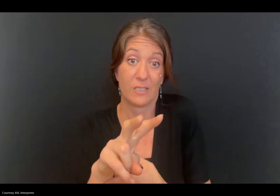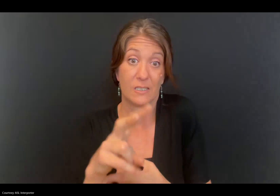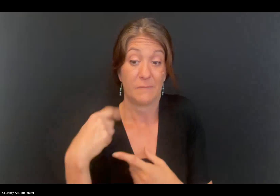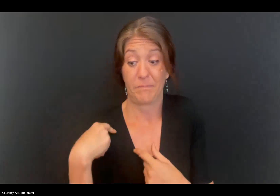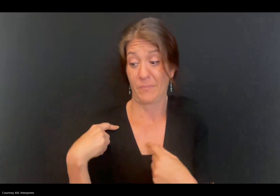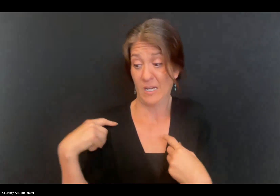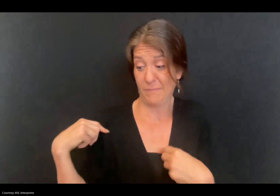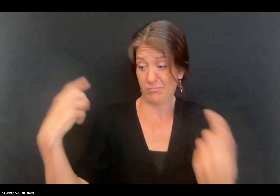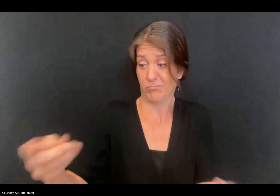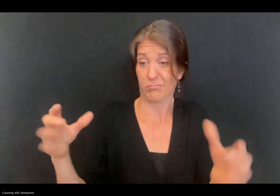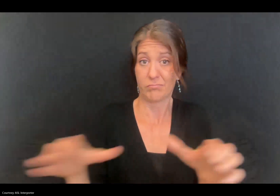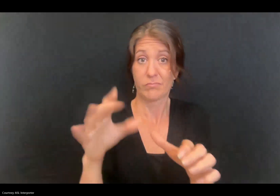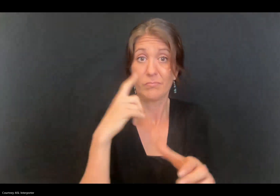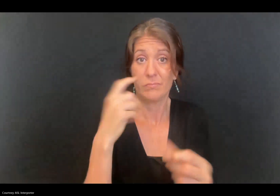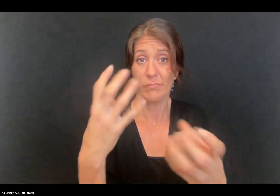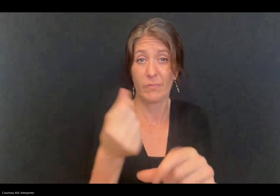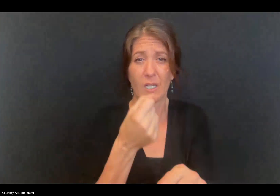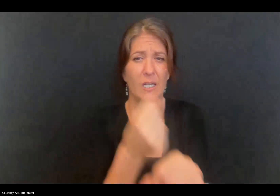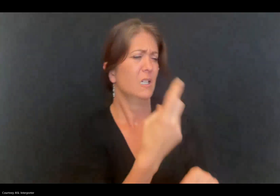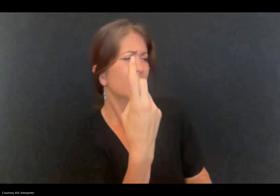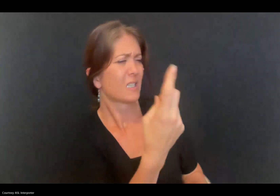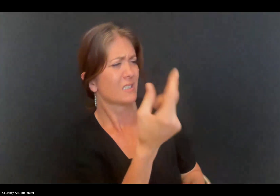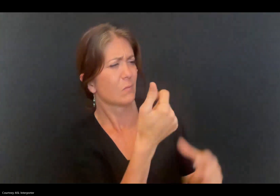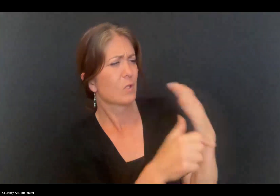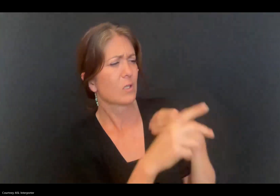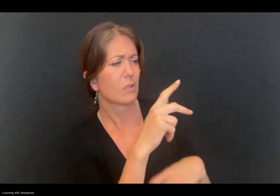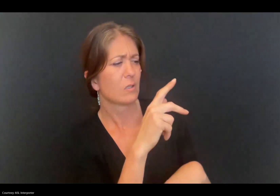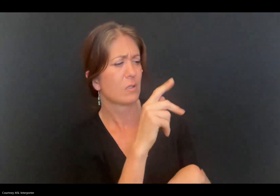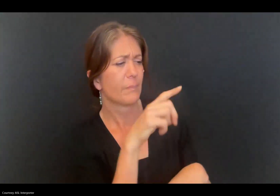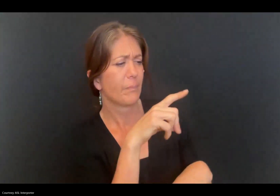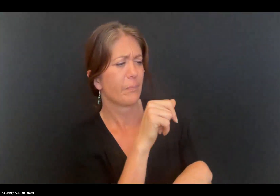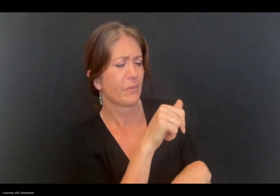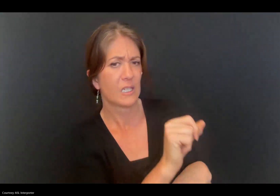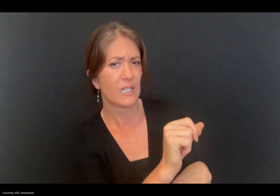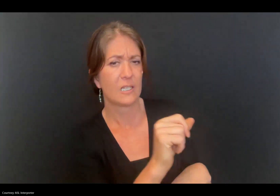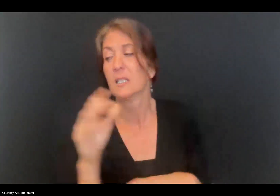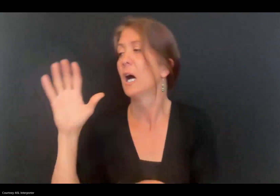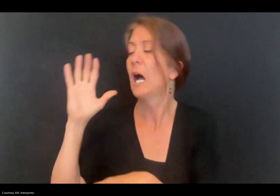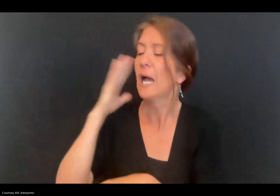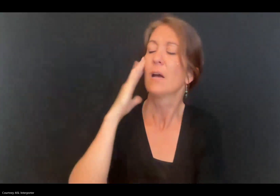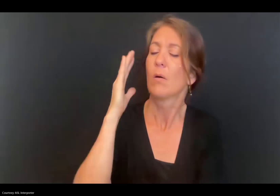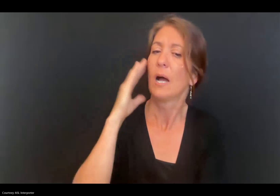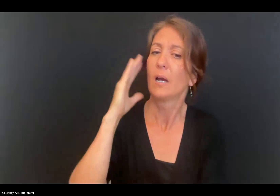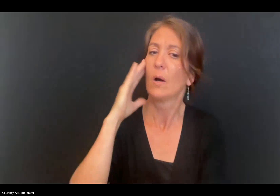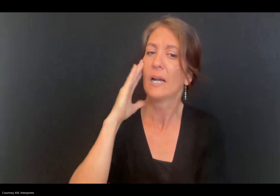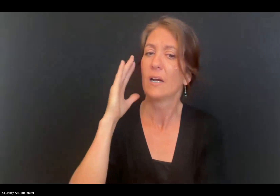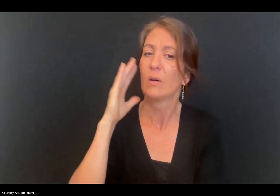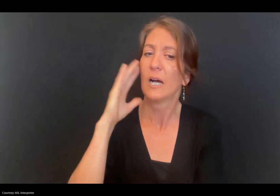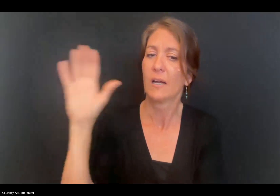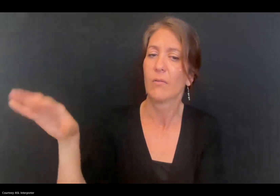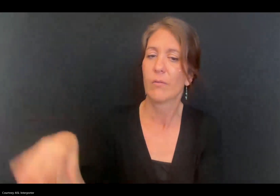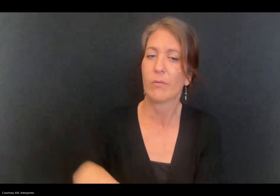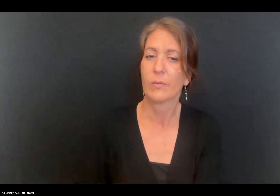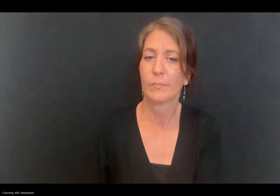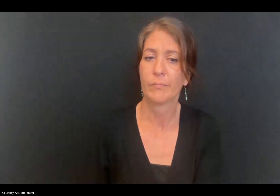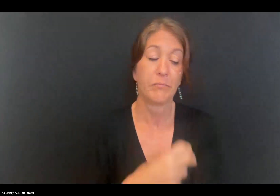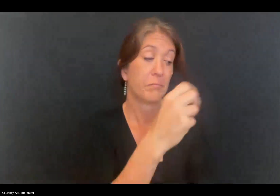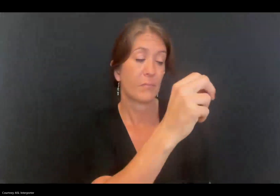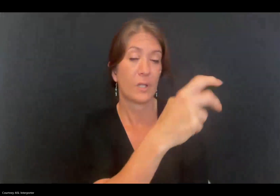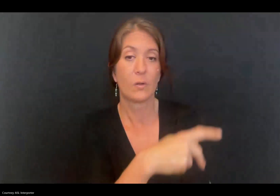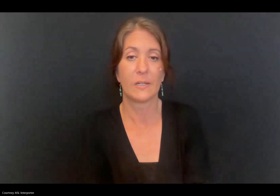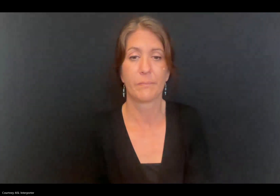so it's kind Can someone in KDAD? It's on our KDAD's website. I know. The link Michelle. to the KDAD's listserv. Okay.